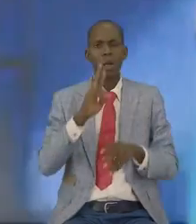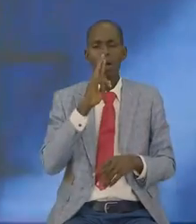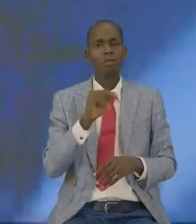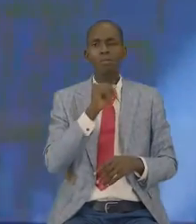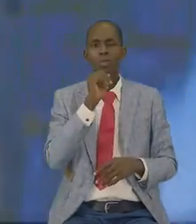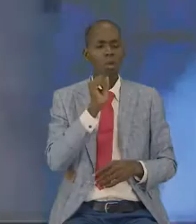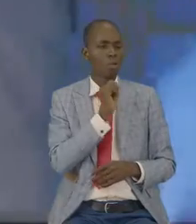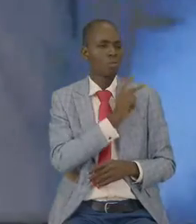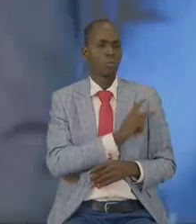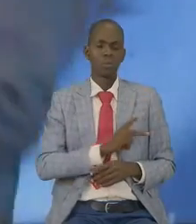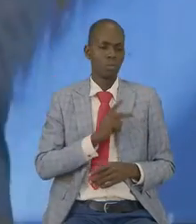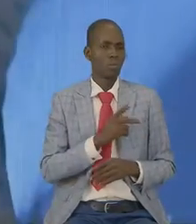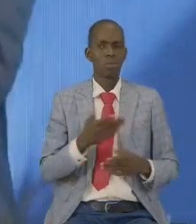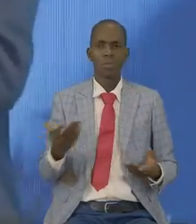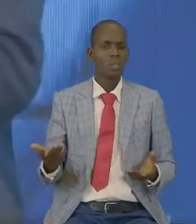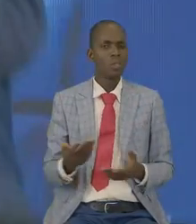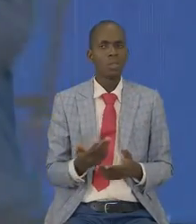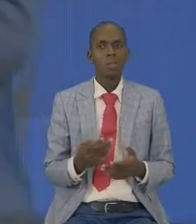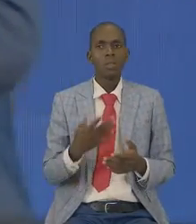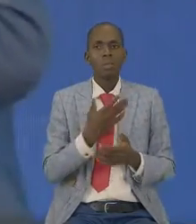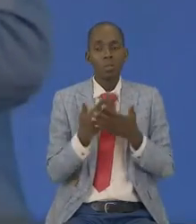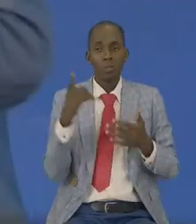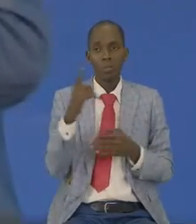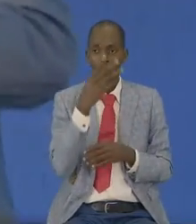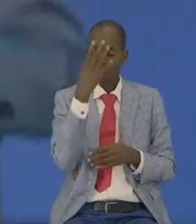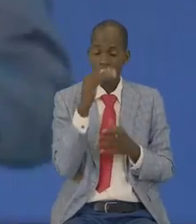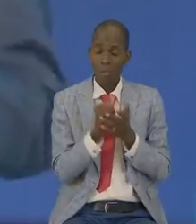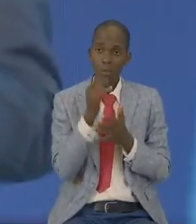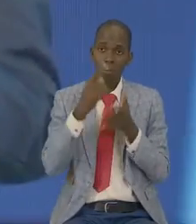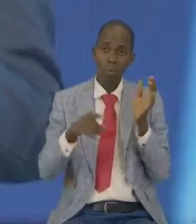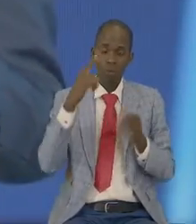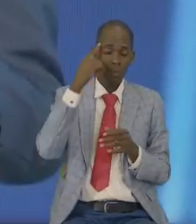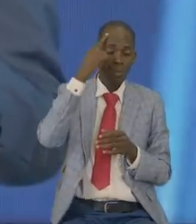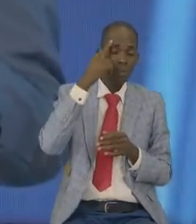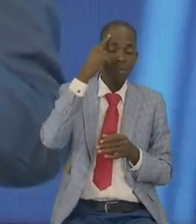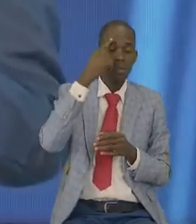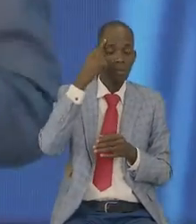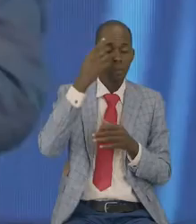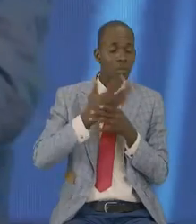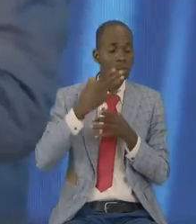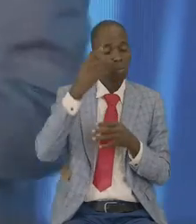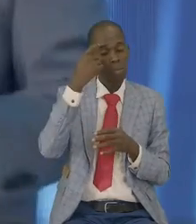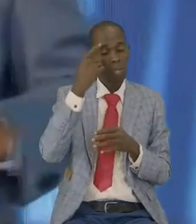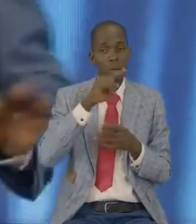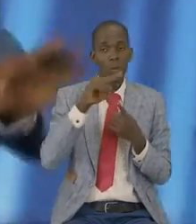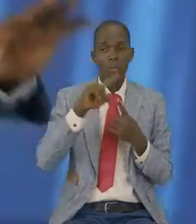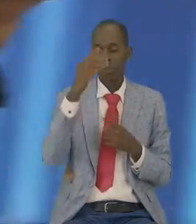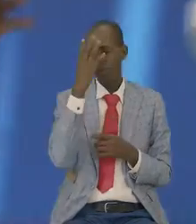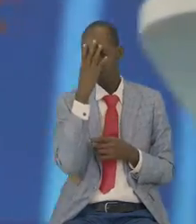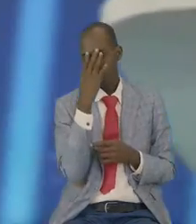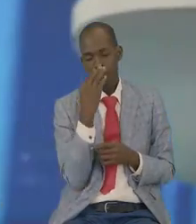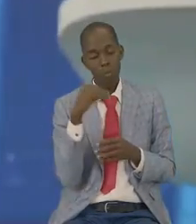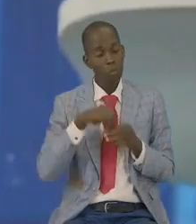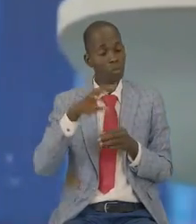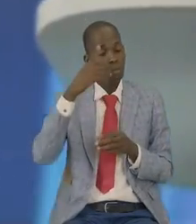These people, stubborn people, before you sleep, that's what you are thinking about. And then after you've gone to sleep, in your dream, you